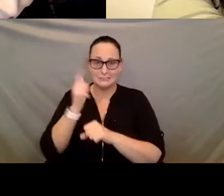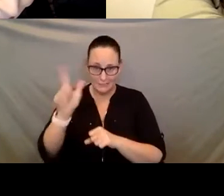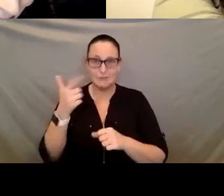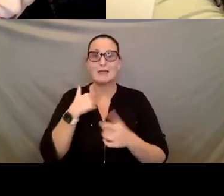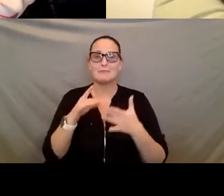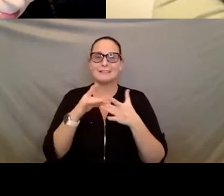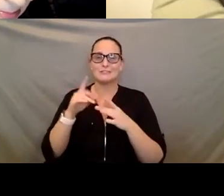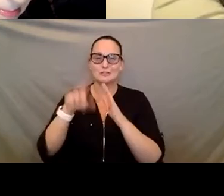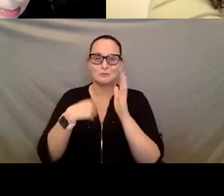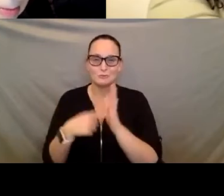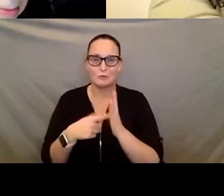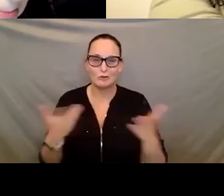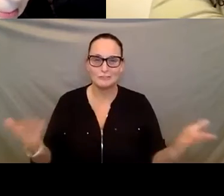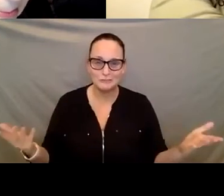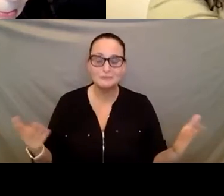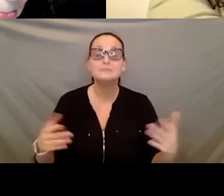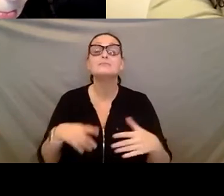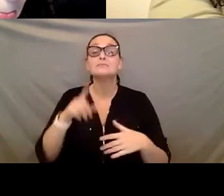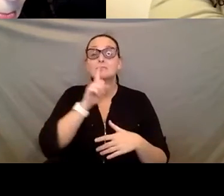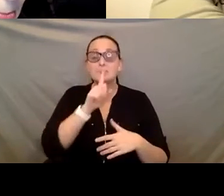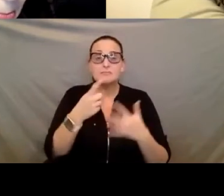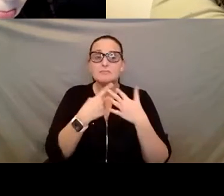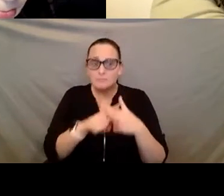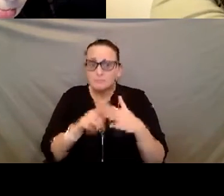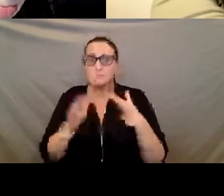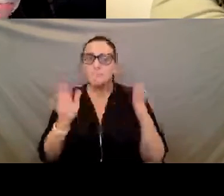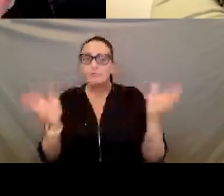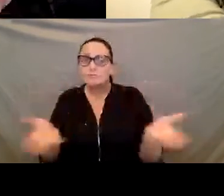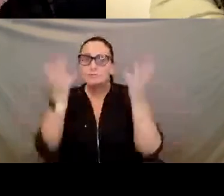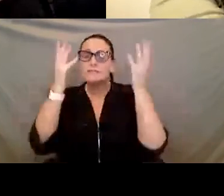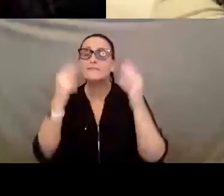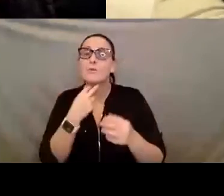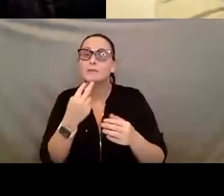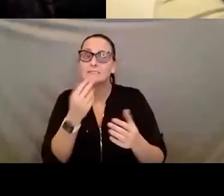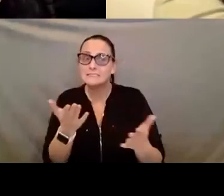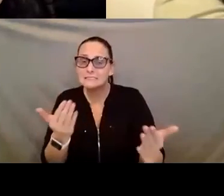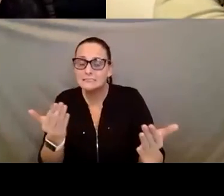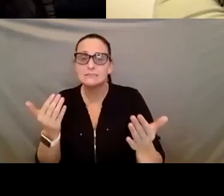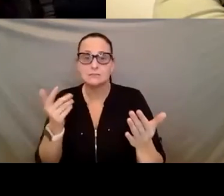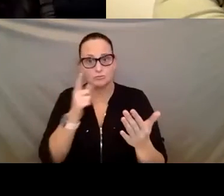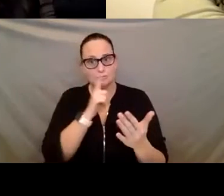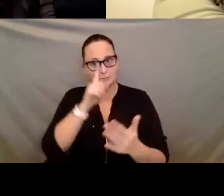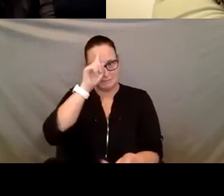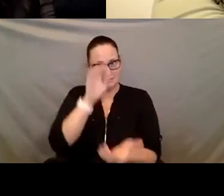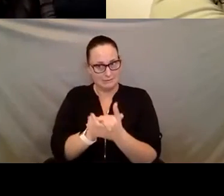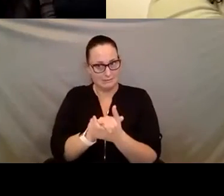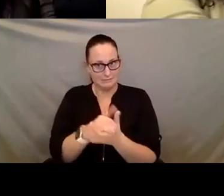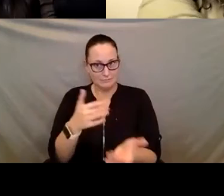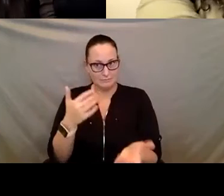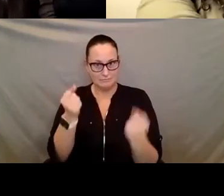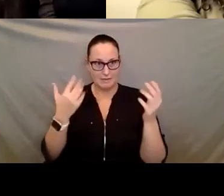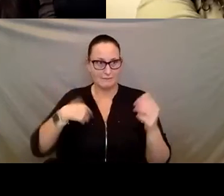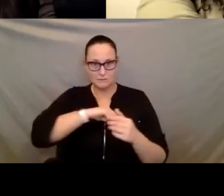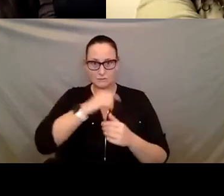roles, right? So taking that step to elevate those voices and really believe, as many of